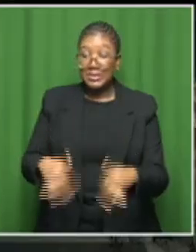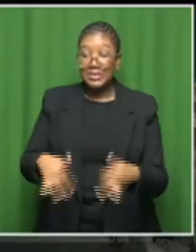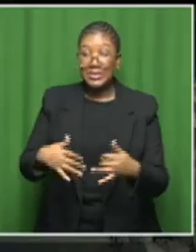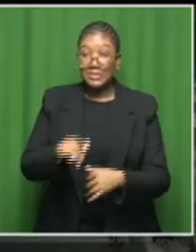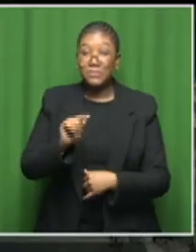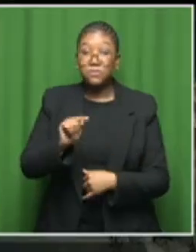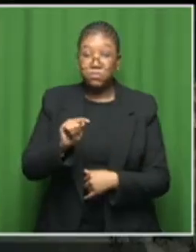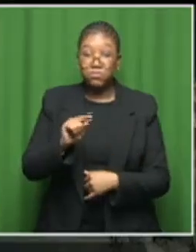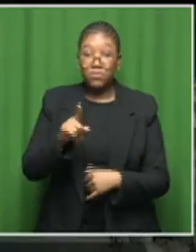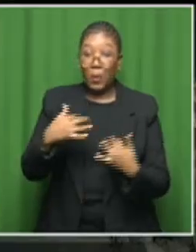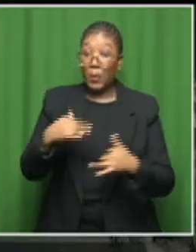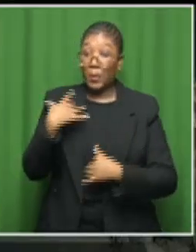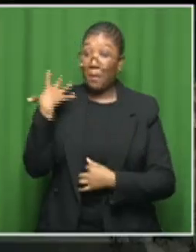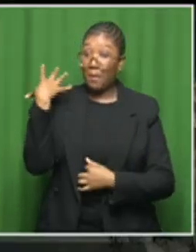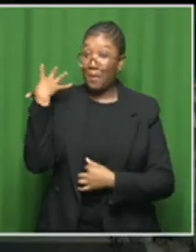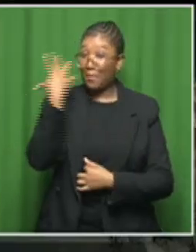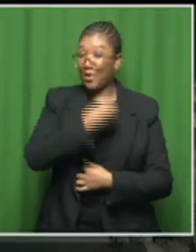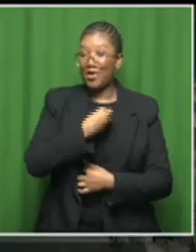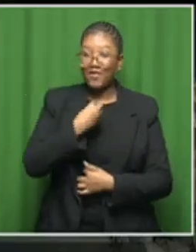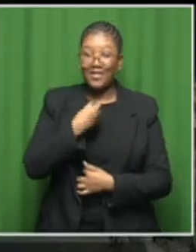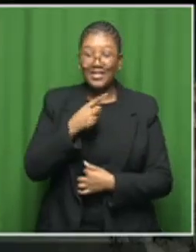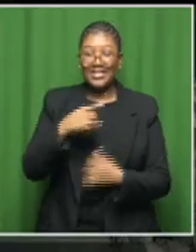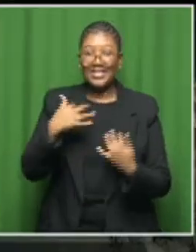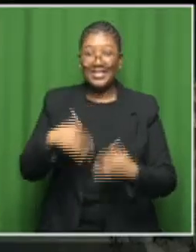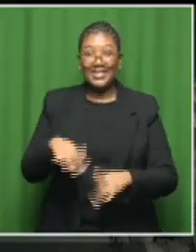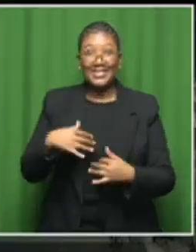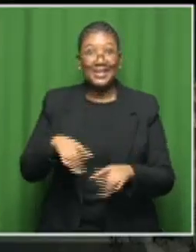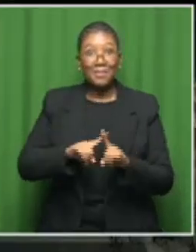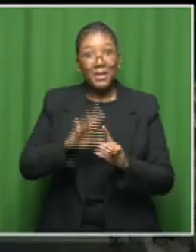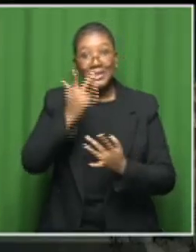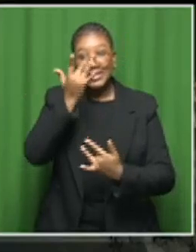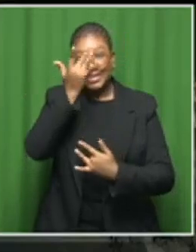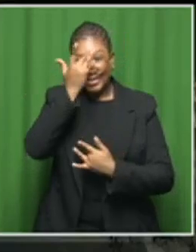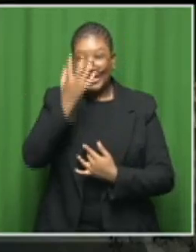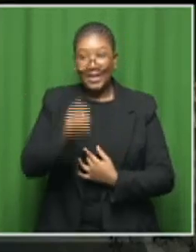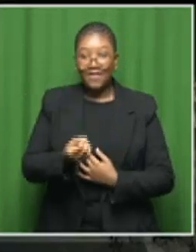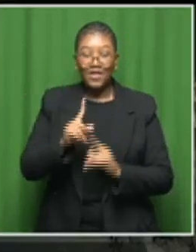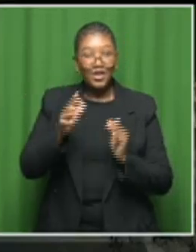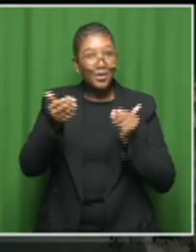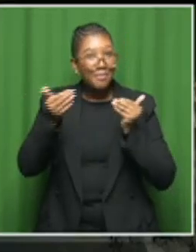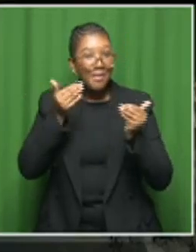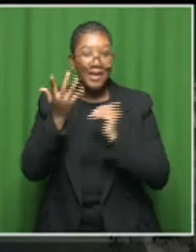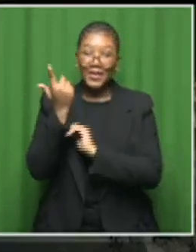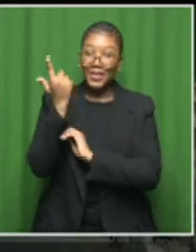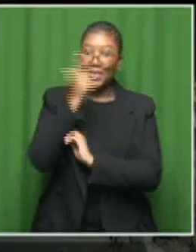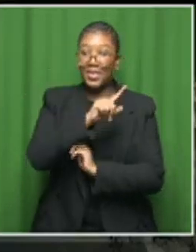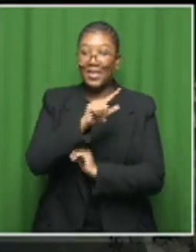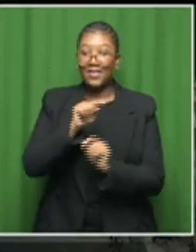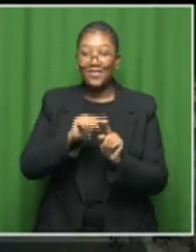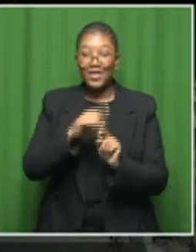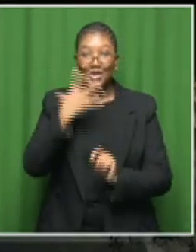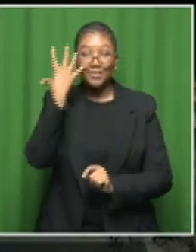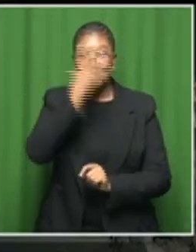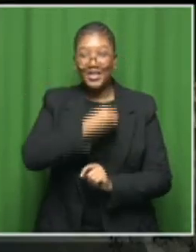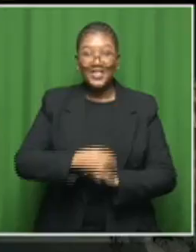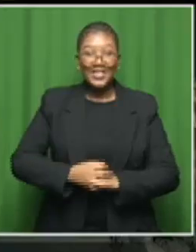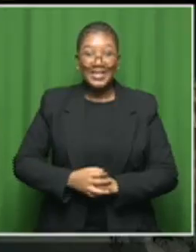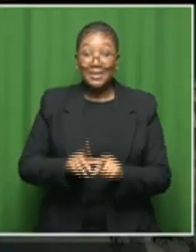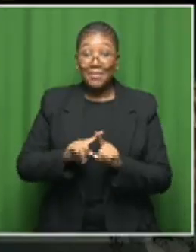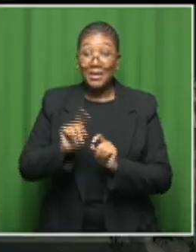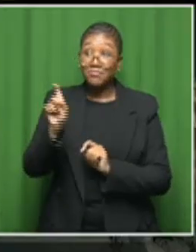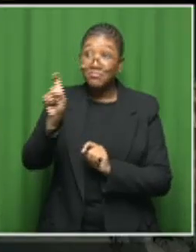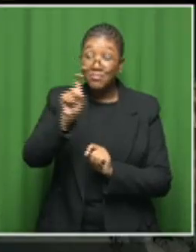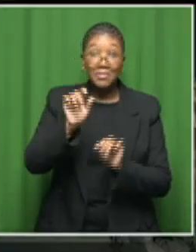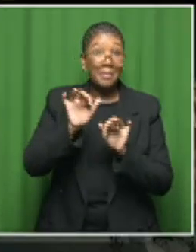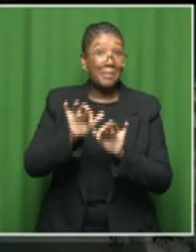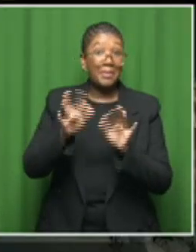look so beautiful with it, and that's what's getting me. I mean, you are managing this so beautifully, but not everybody